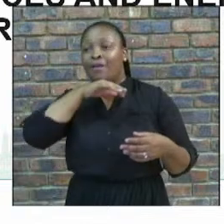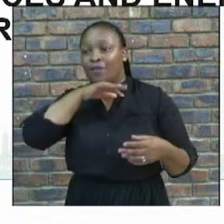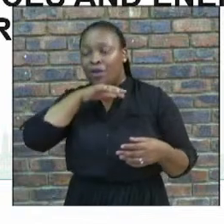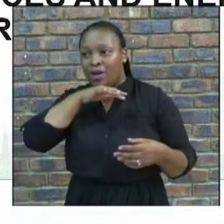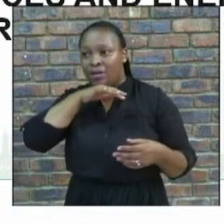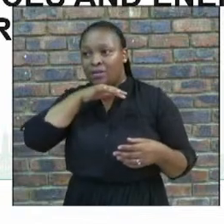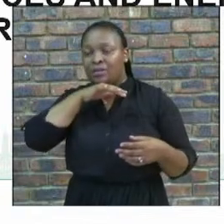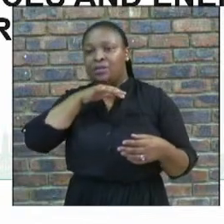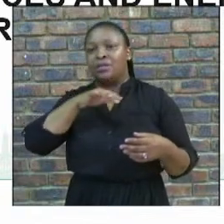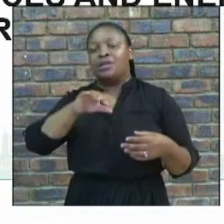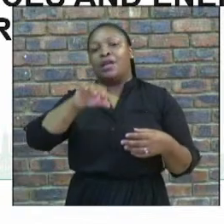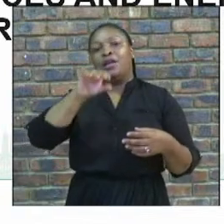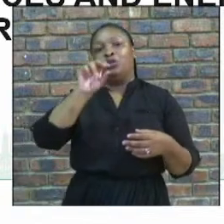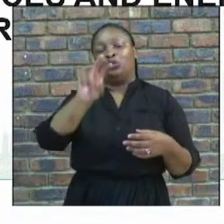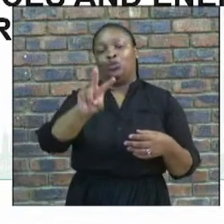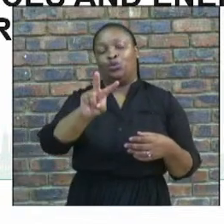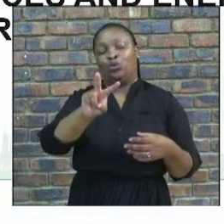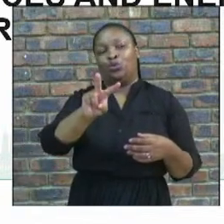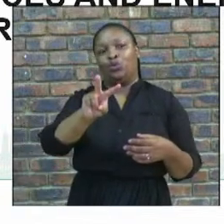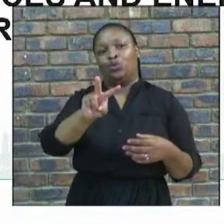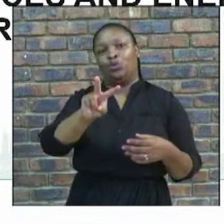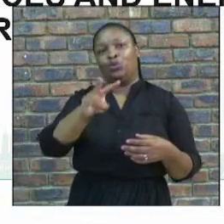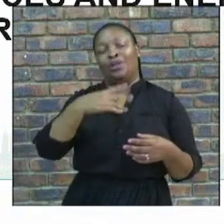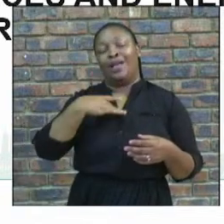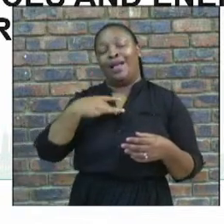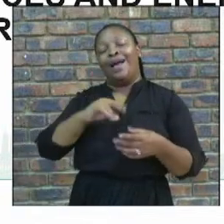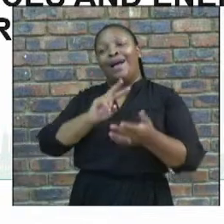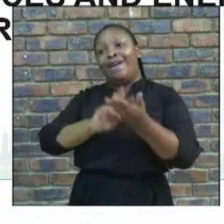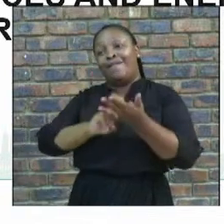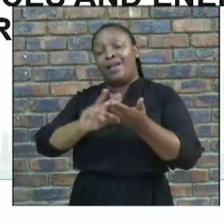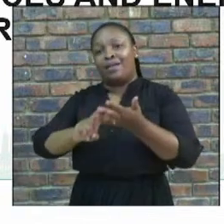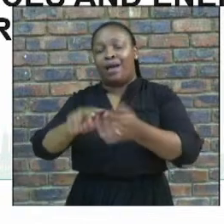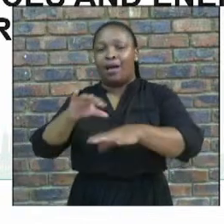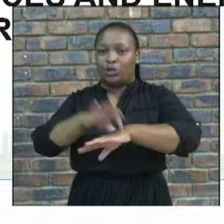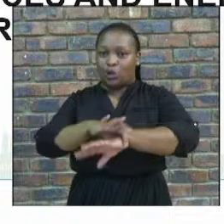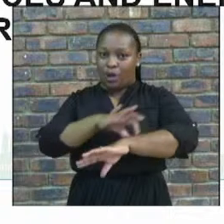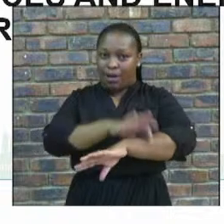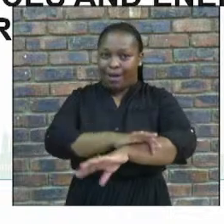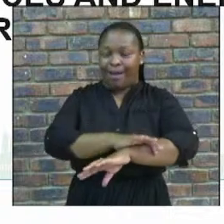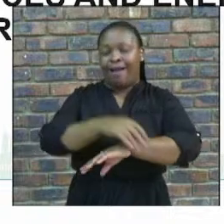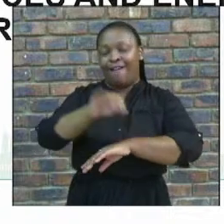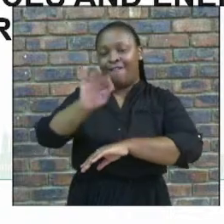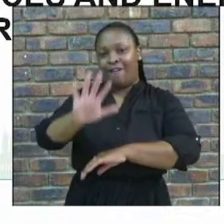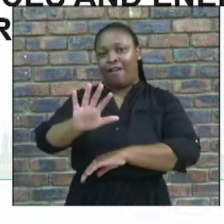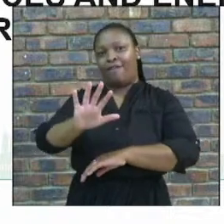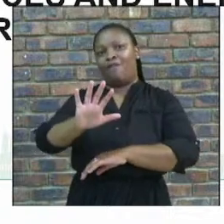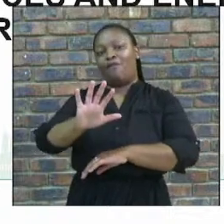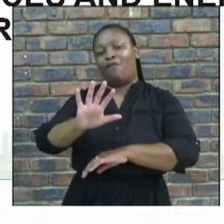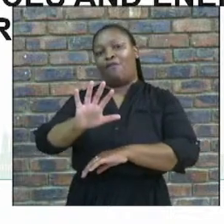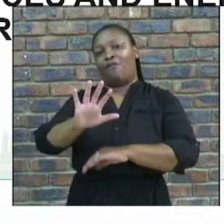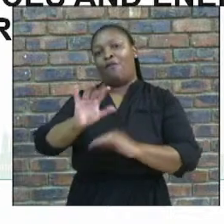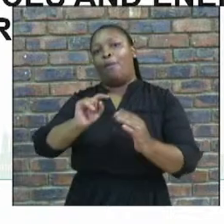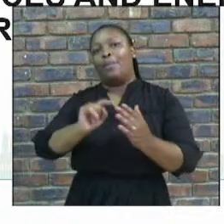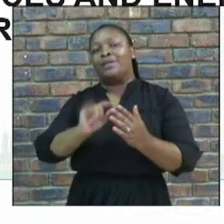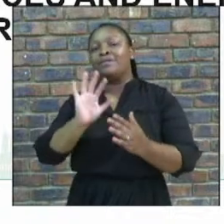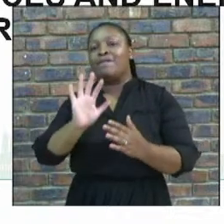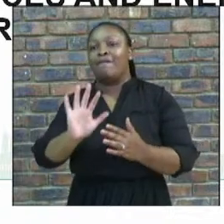Afrikaans, channel 2. Tshivenda Xitsonga, channel 5.